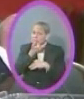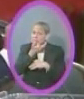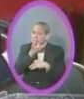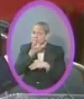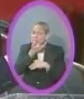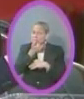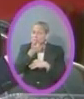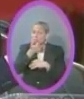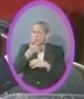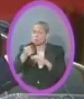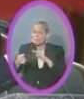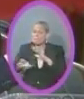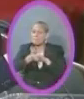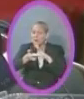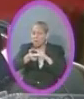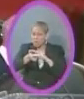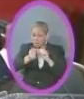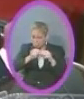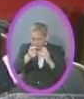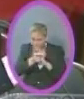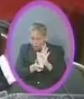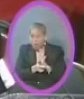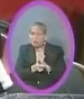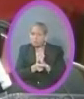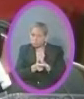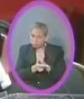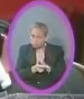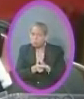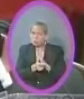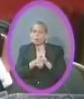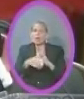law could have dramatic implications.